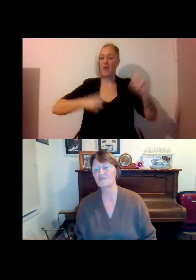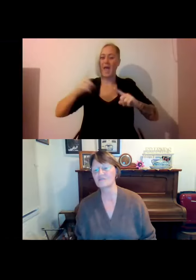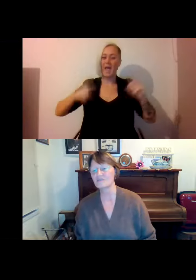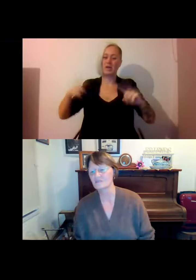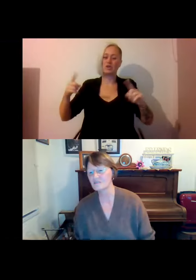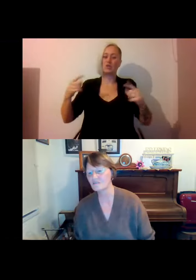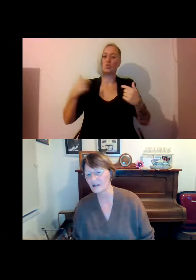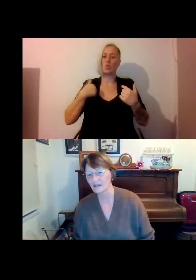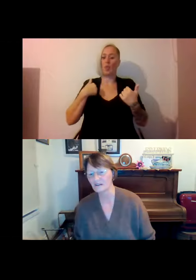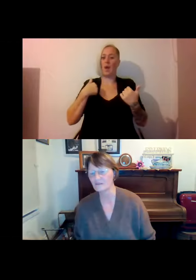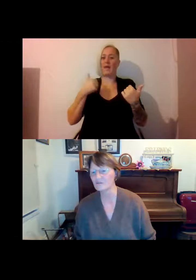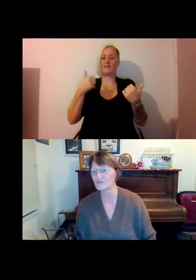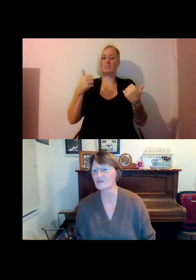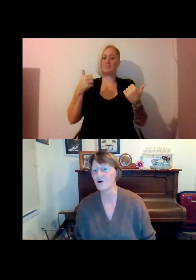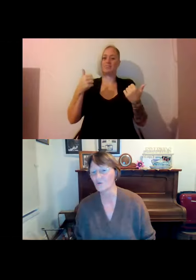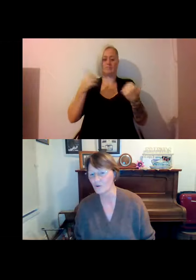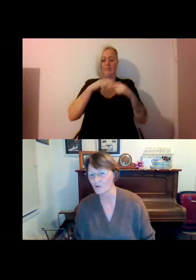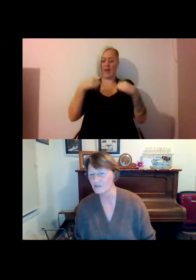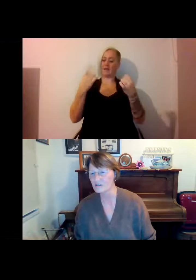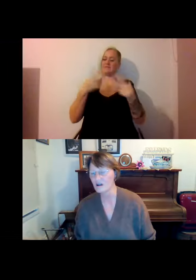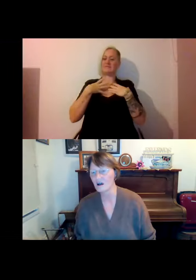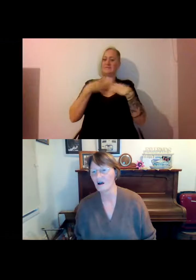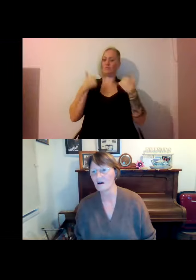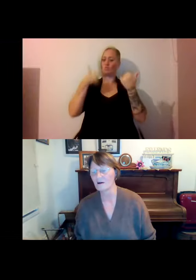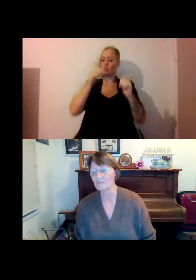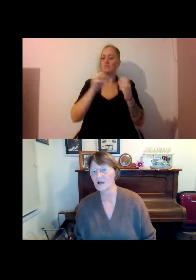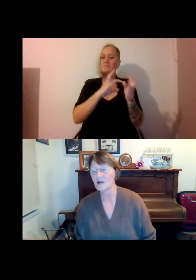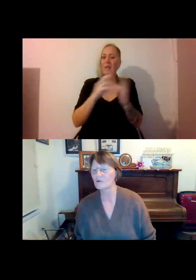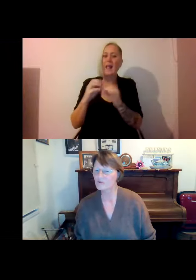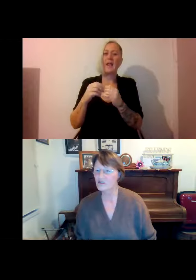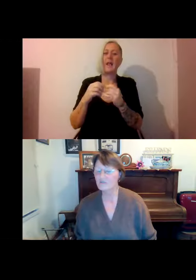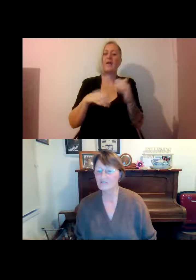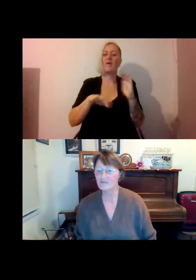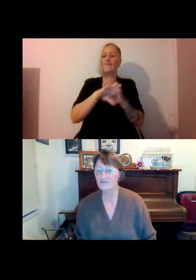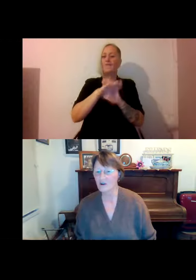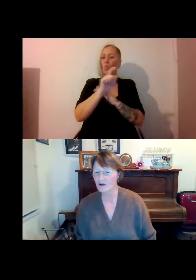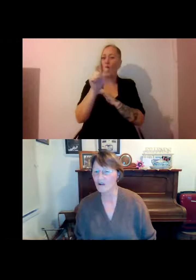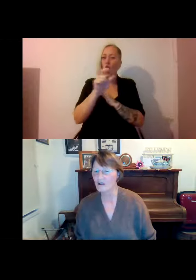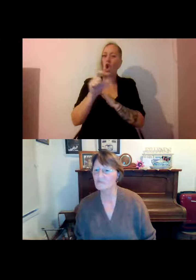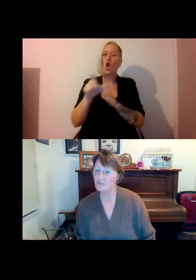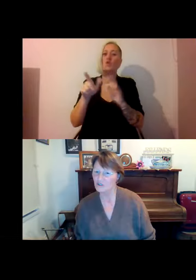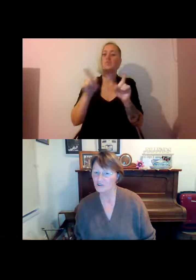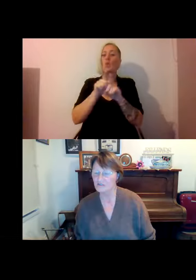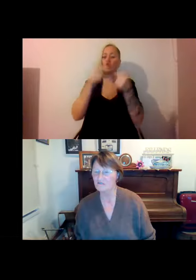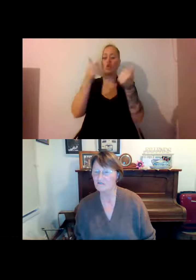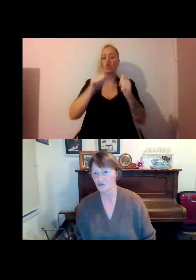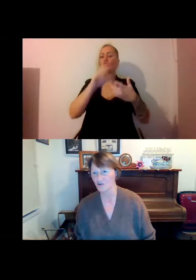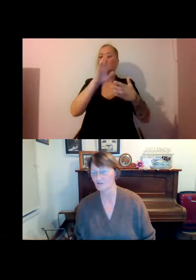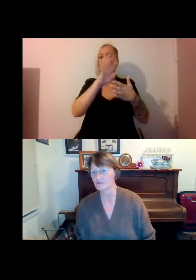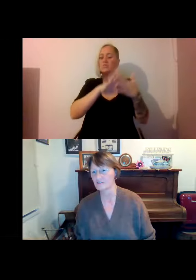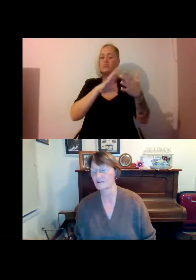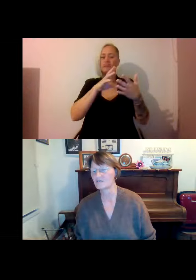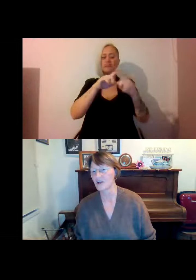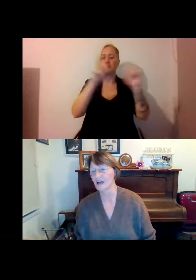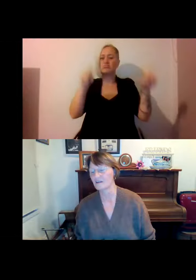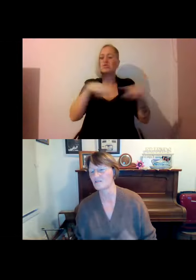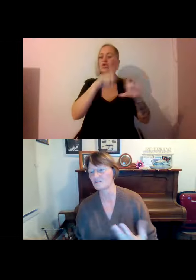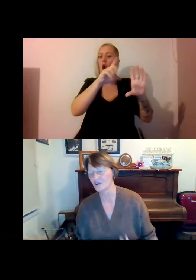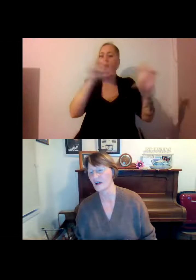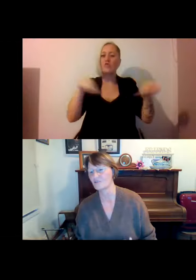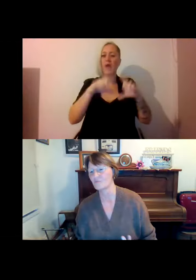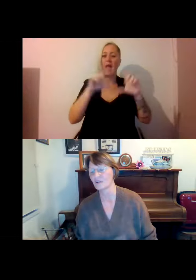with using spelling, with using whole words, but also with using diagrams, pictures, photos to